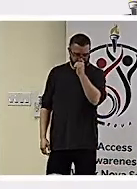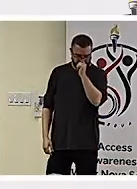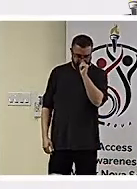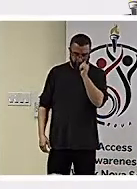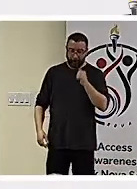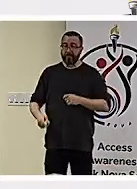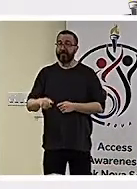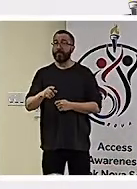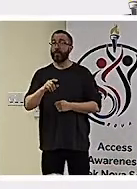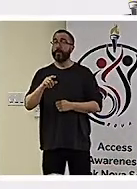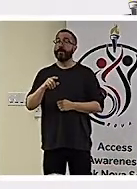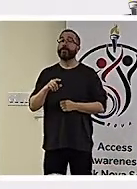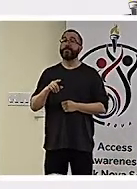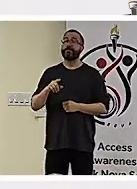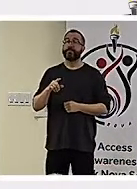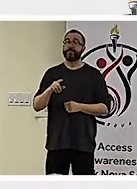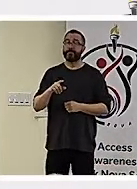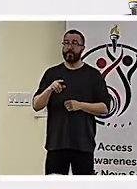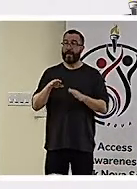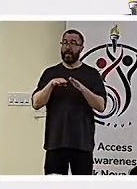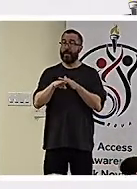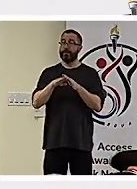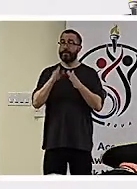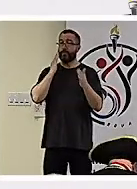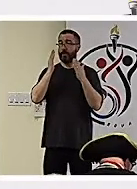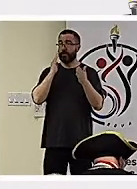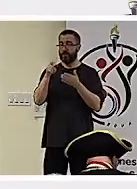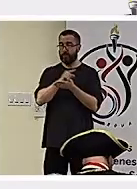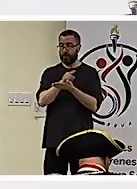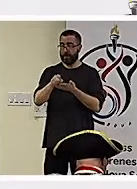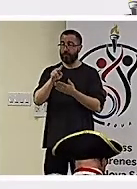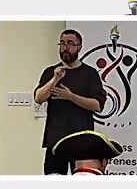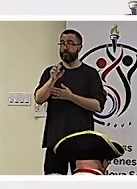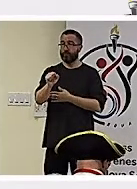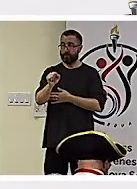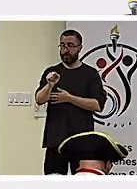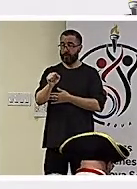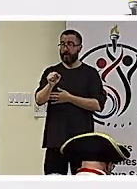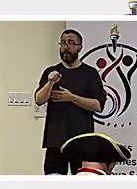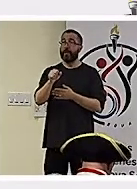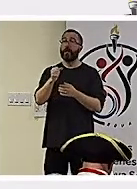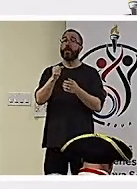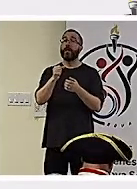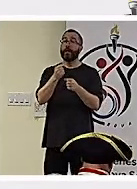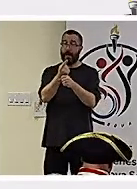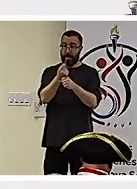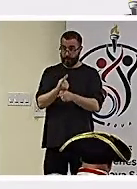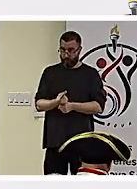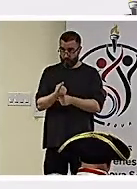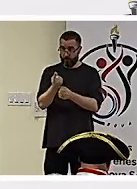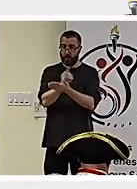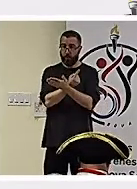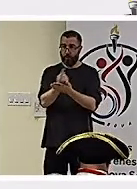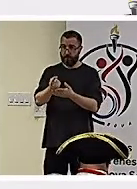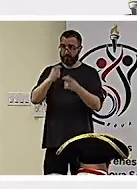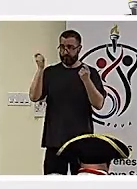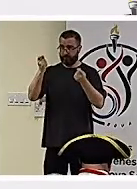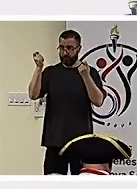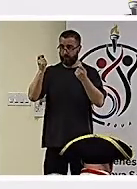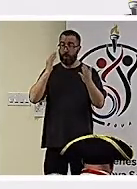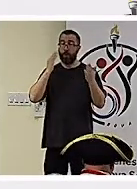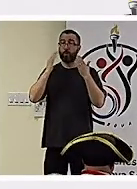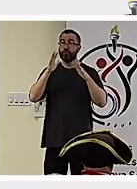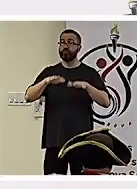Whereas Access Awareness Week Nova Scotia is an annual week-long celebration to raise awareness about